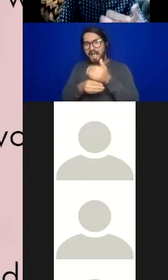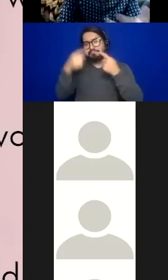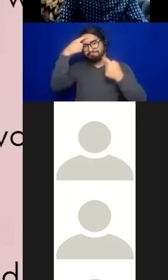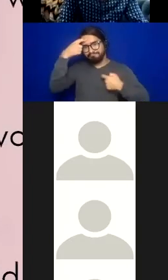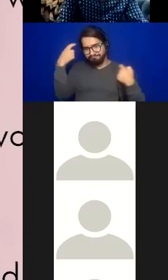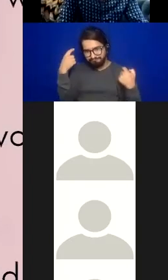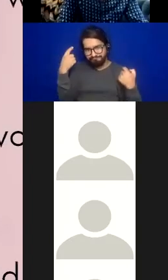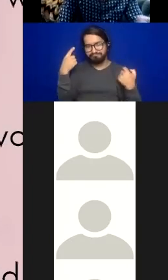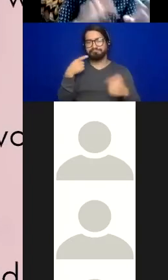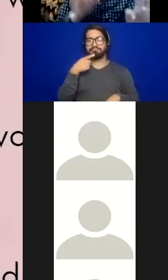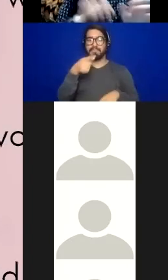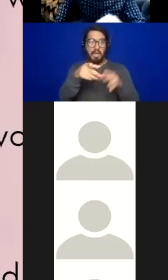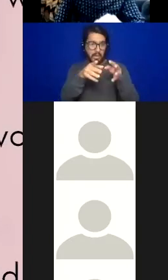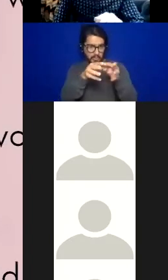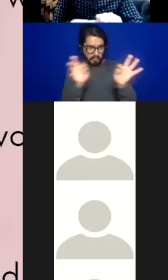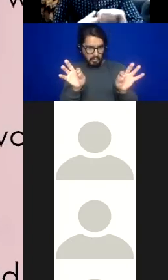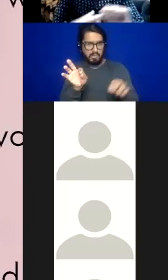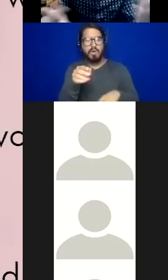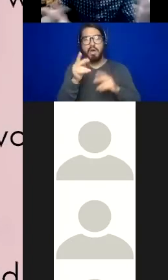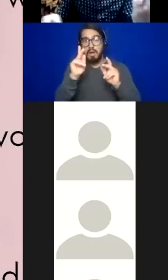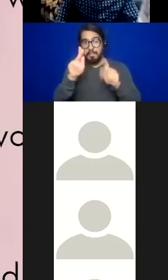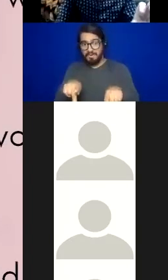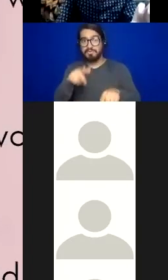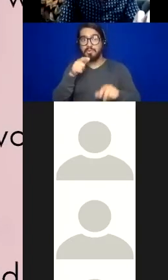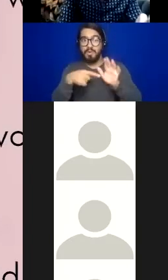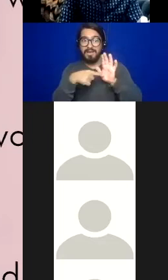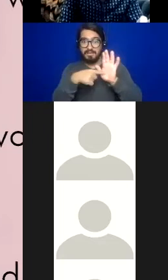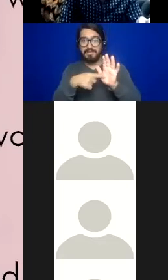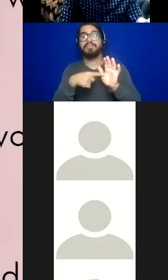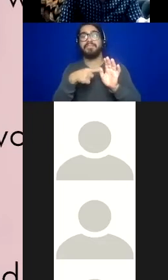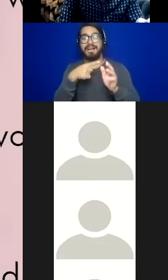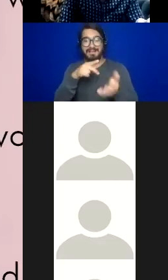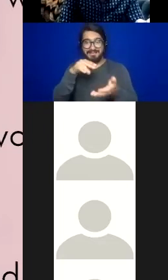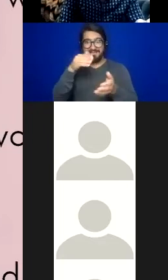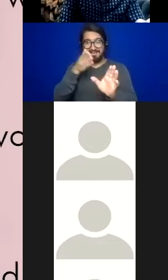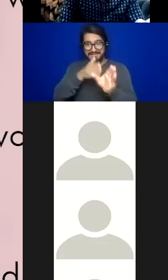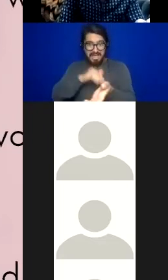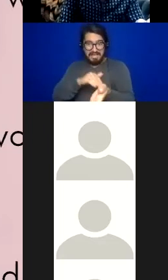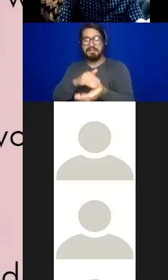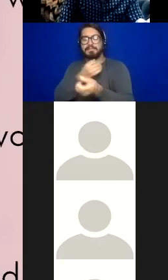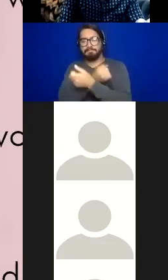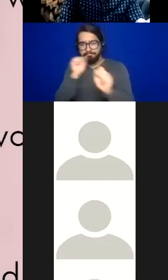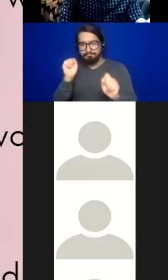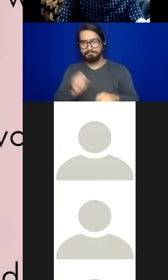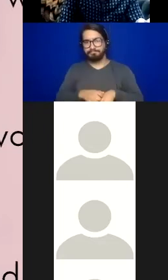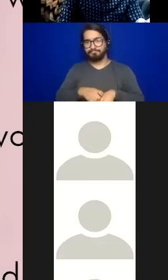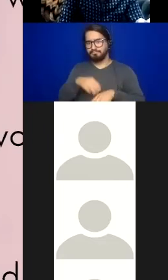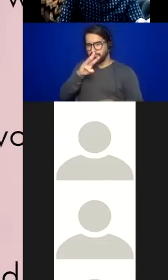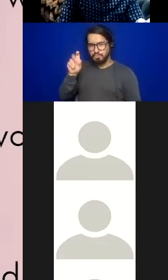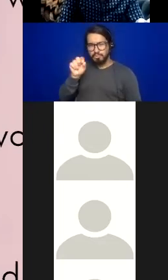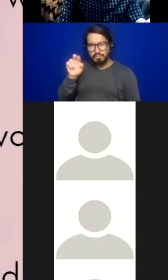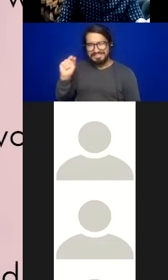And so this is a quote from someone who identifies as a psychiatric survivor. Western medicine's attempt